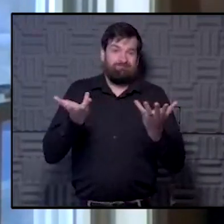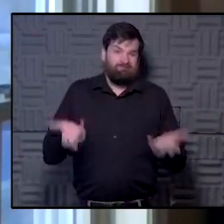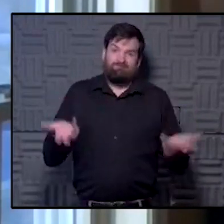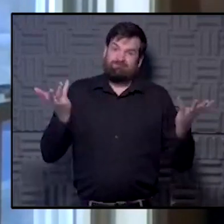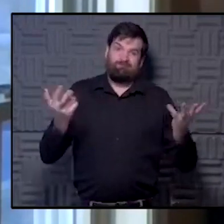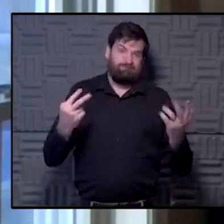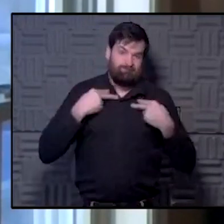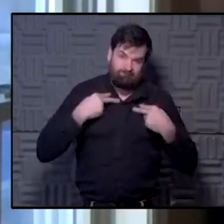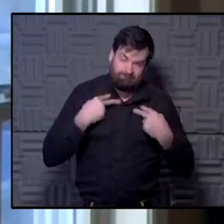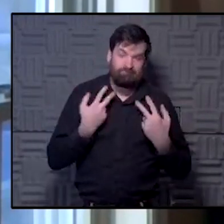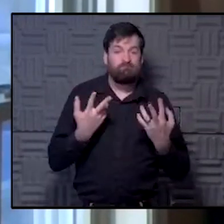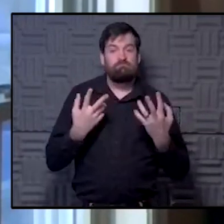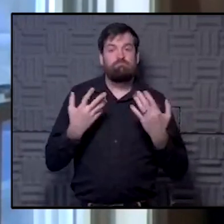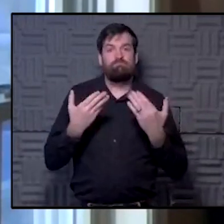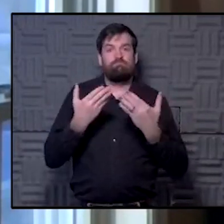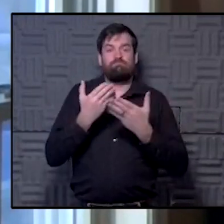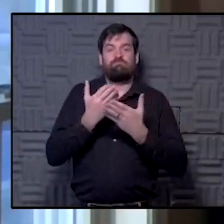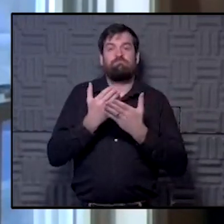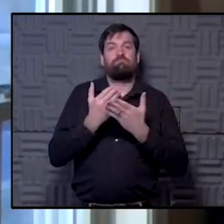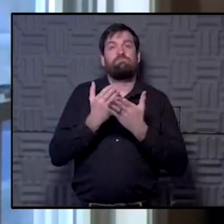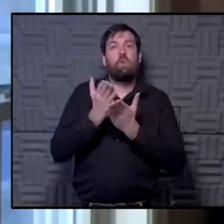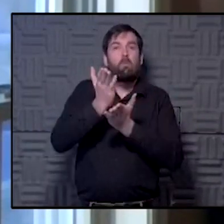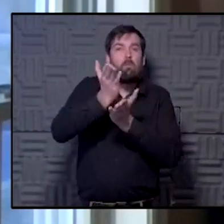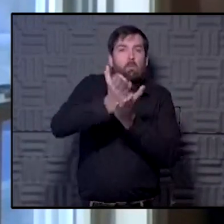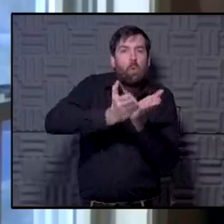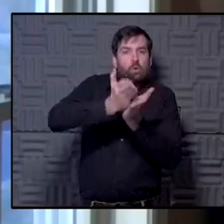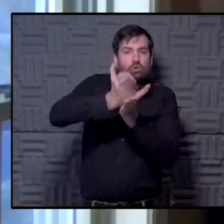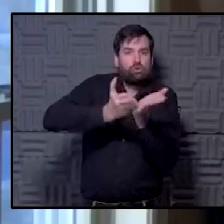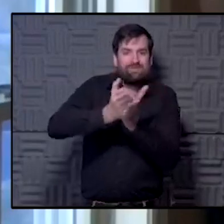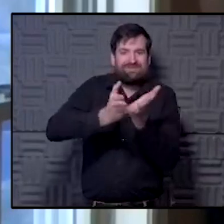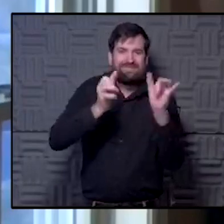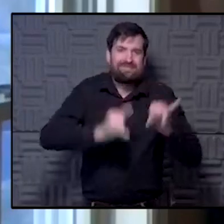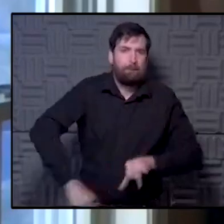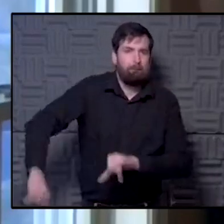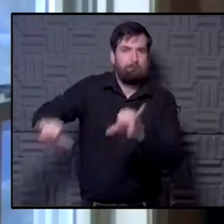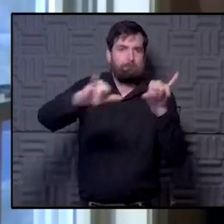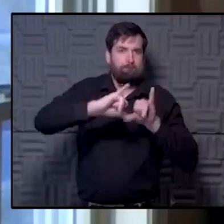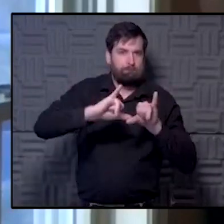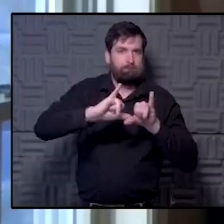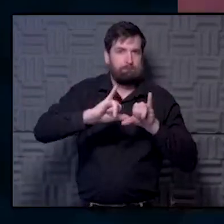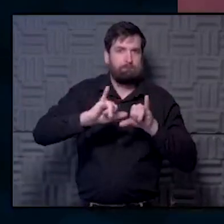are proportionally the same across all jurisdictions in the United States. So hopefully that's helpful.